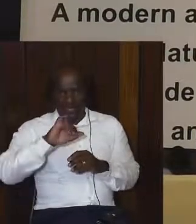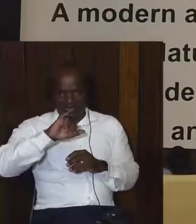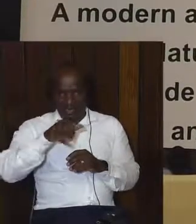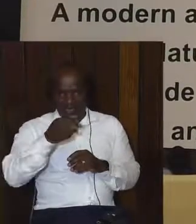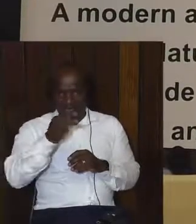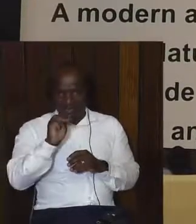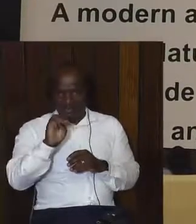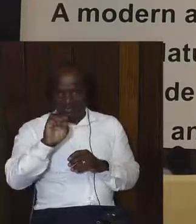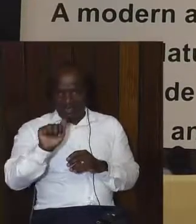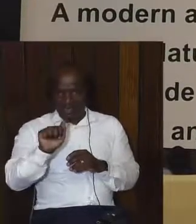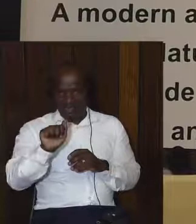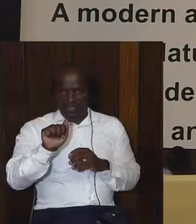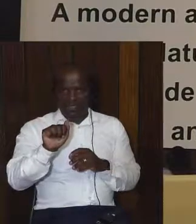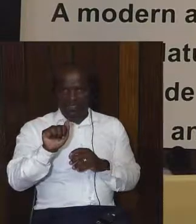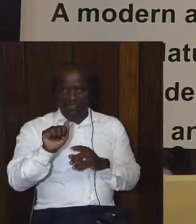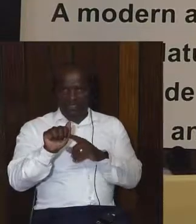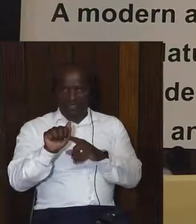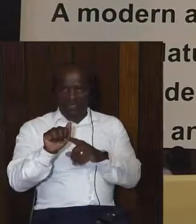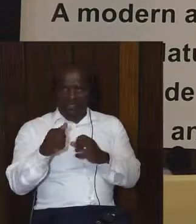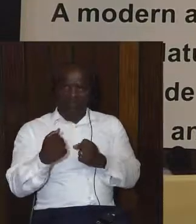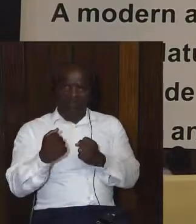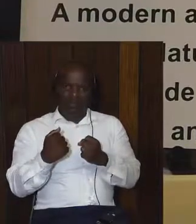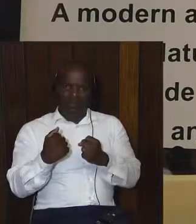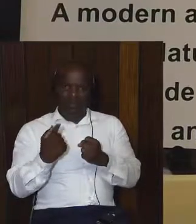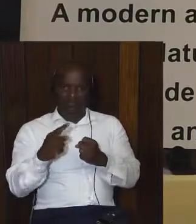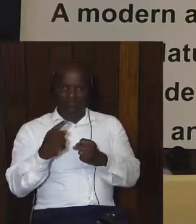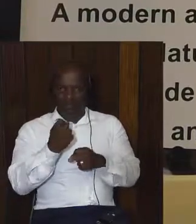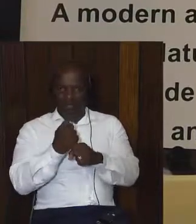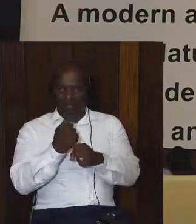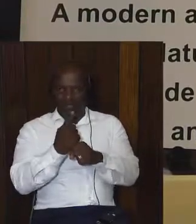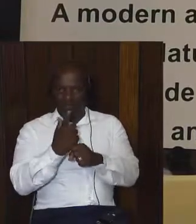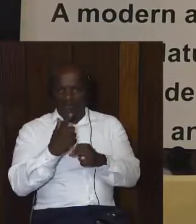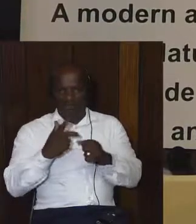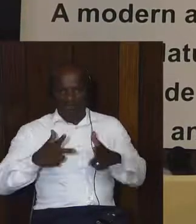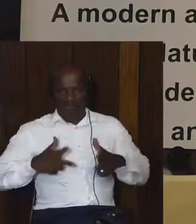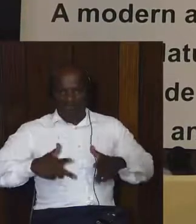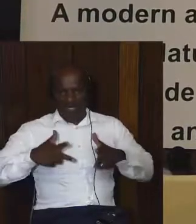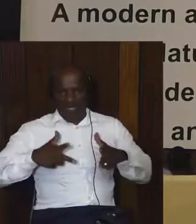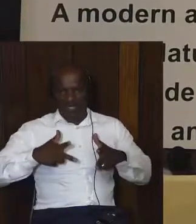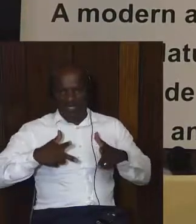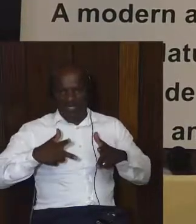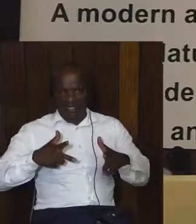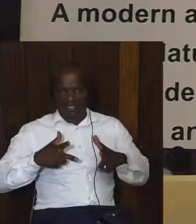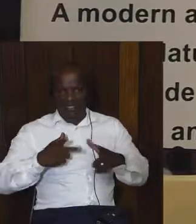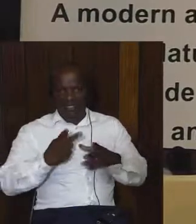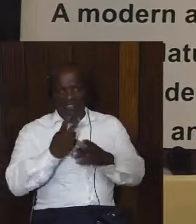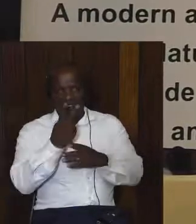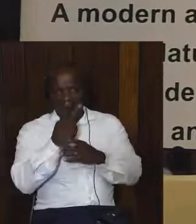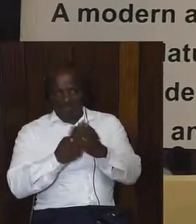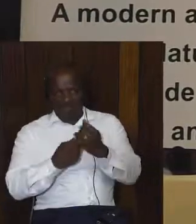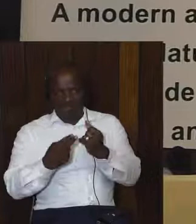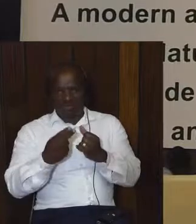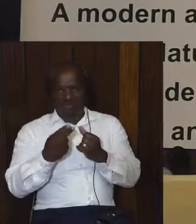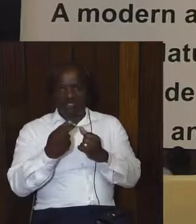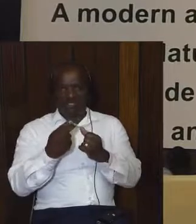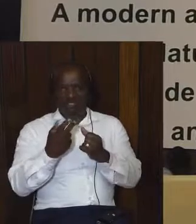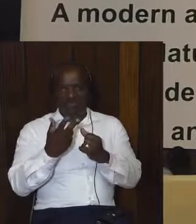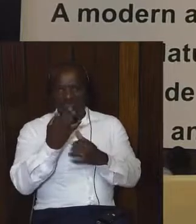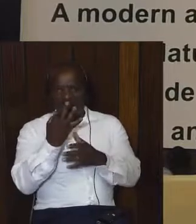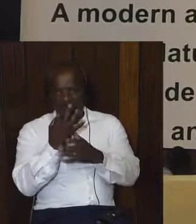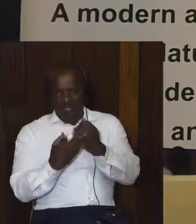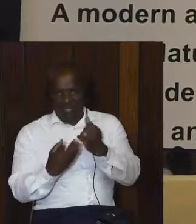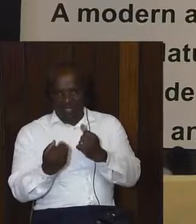the rider of the Gautrain almost twice or thrice a week.